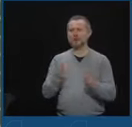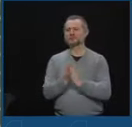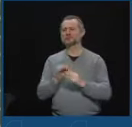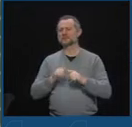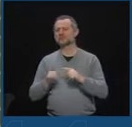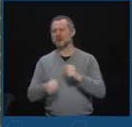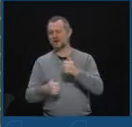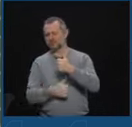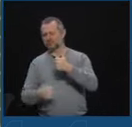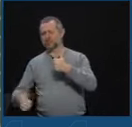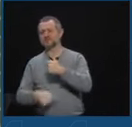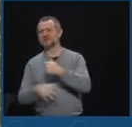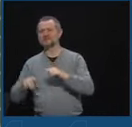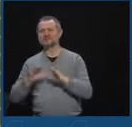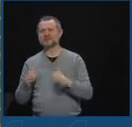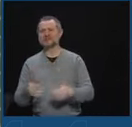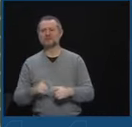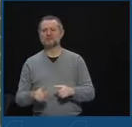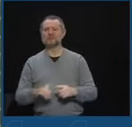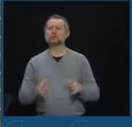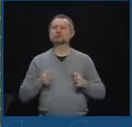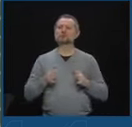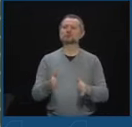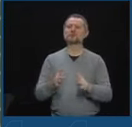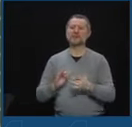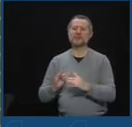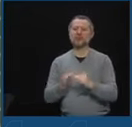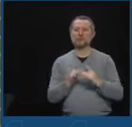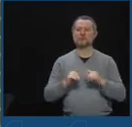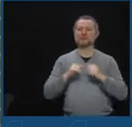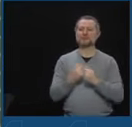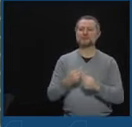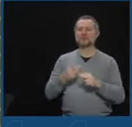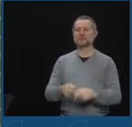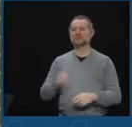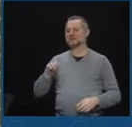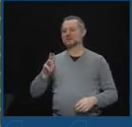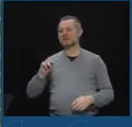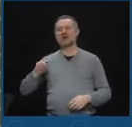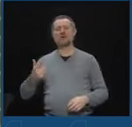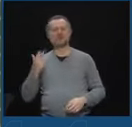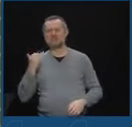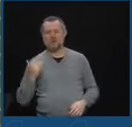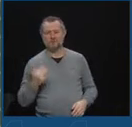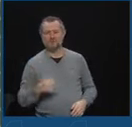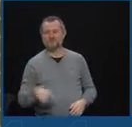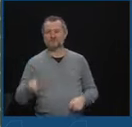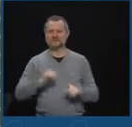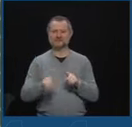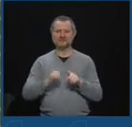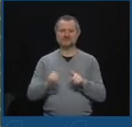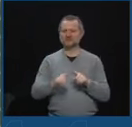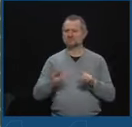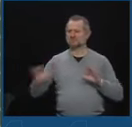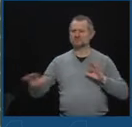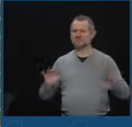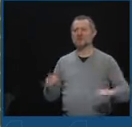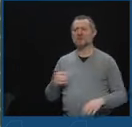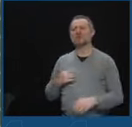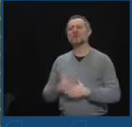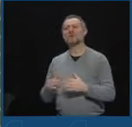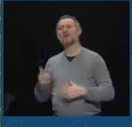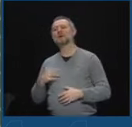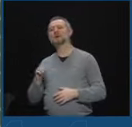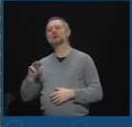street outreach team called SNUG? I got a million answers. I heard many different definitions. They said, well, it's guns spelled